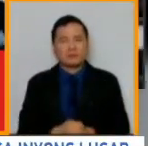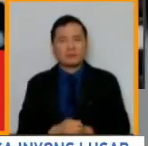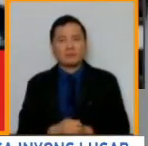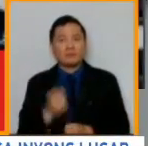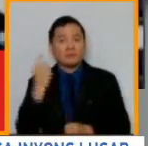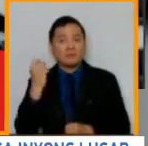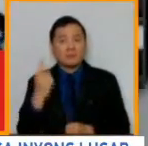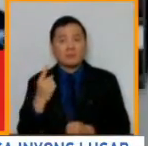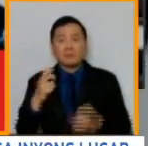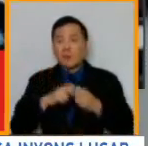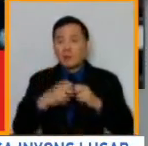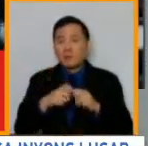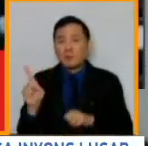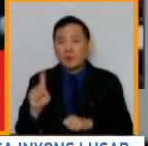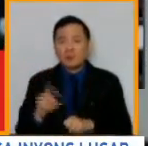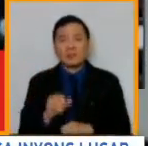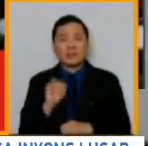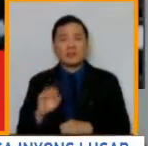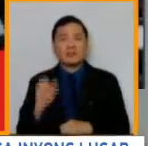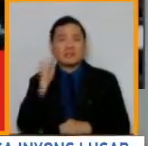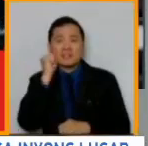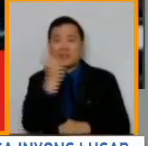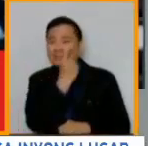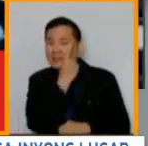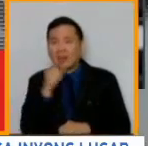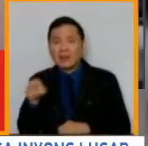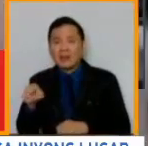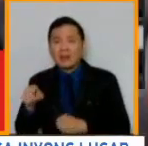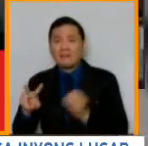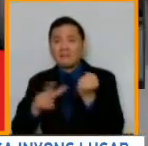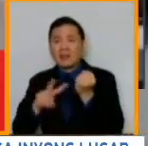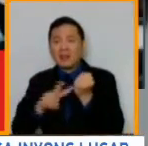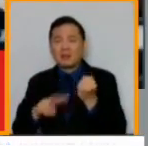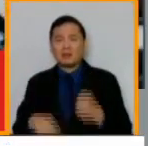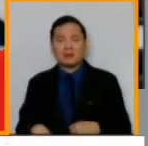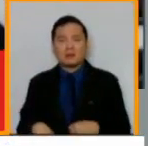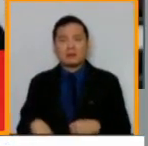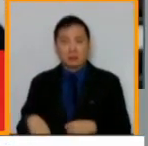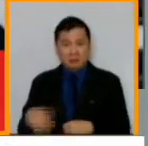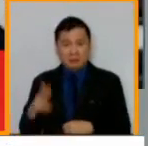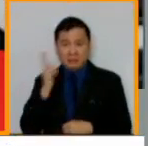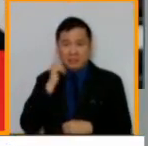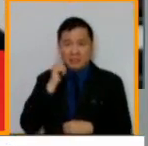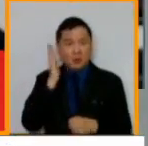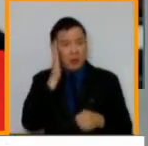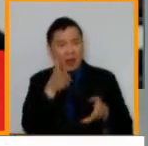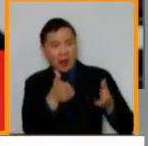Mayor Sara is elected, President Duterte is not going to allow him to